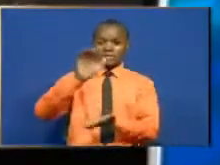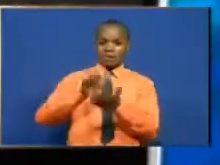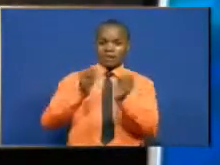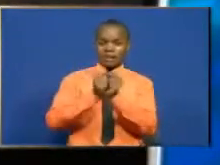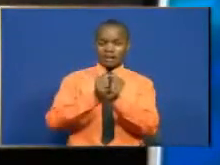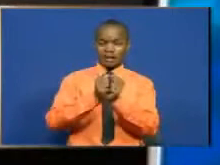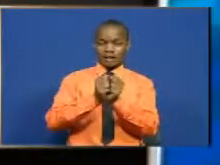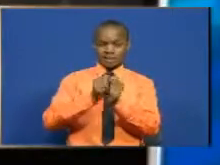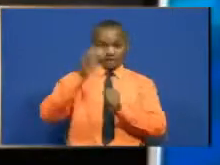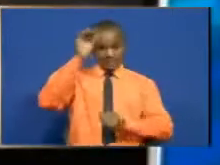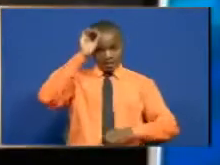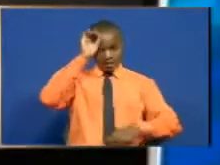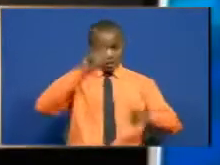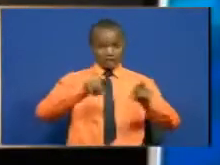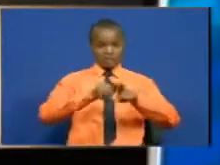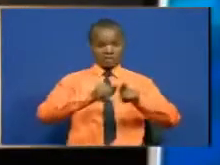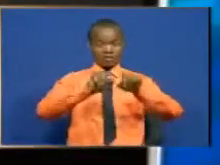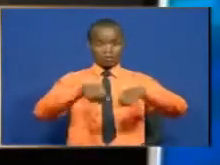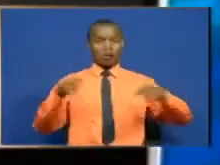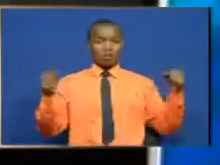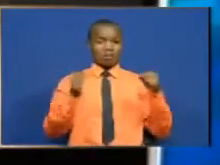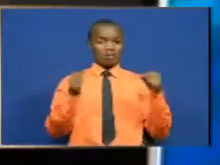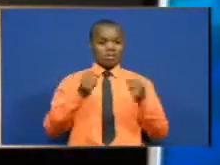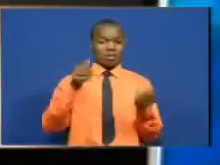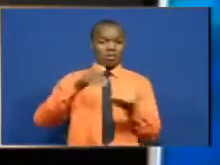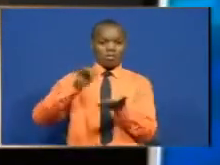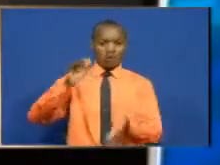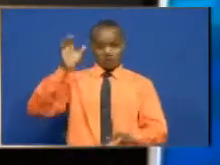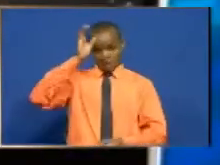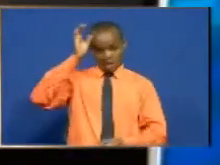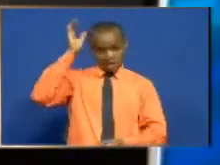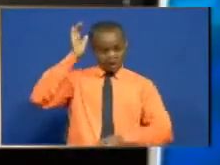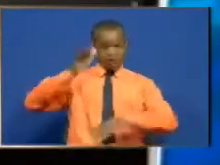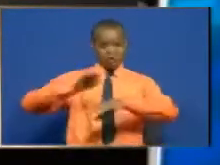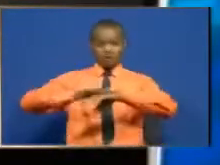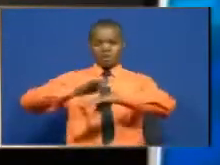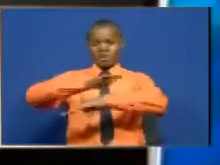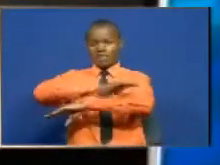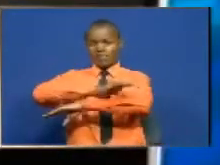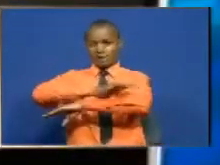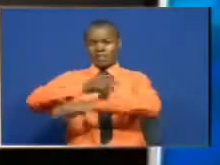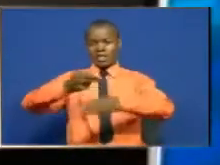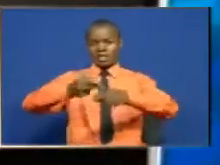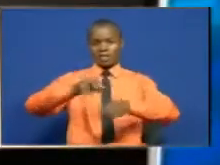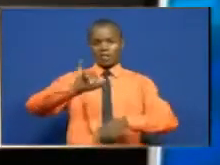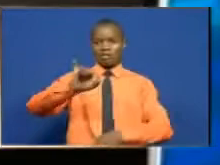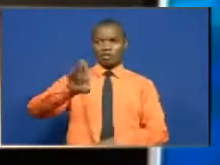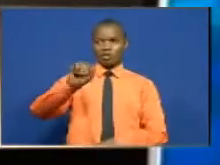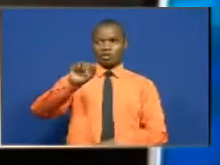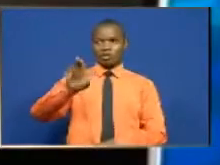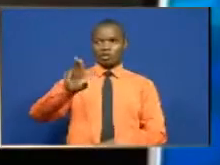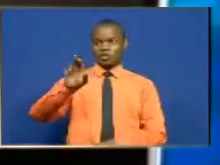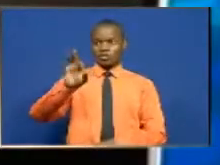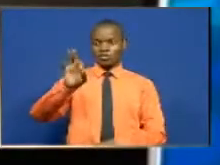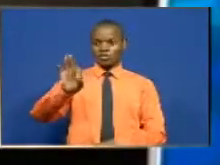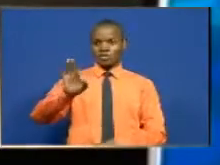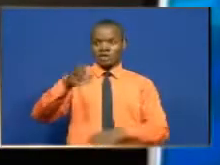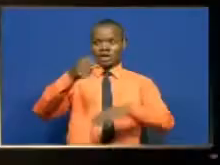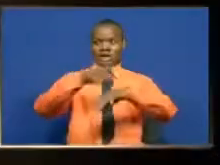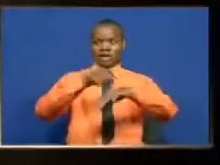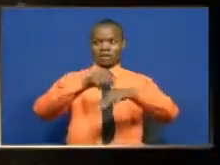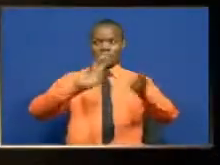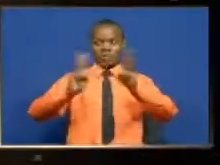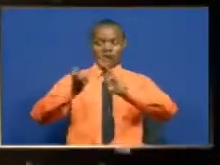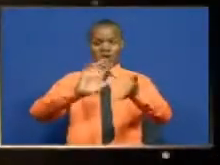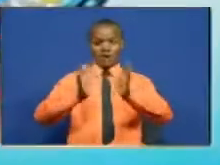in Eldoret, making it the coldest in the country tonight. Good evening. My name is Yusuf Farah. Time now for your Channel 1 weather updates.